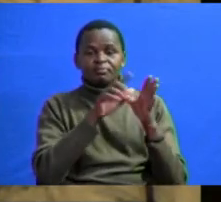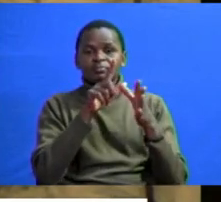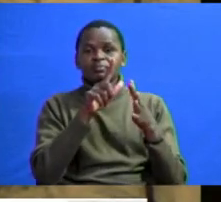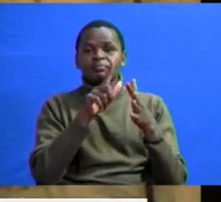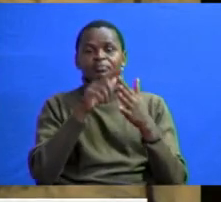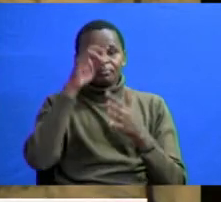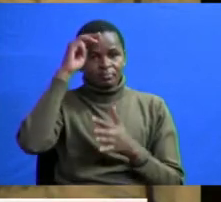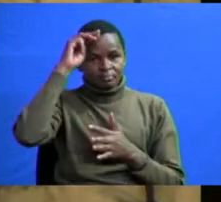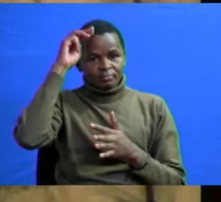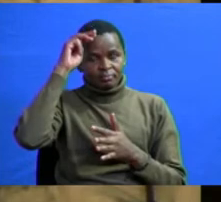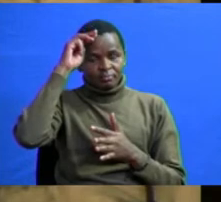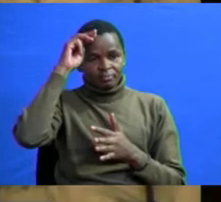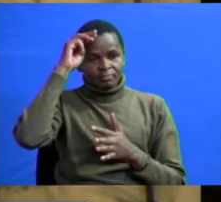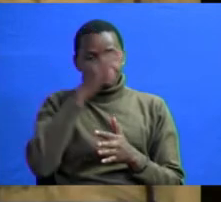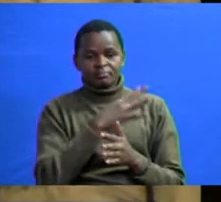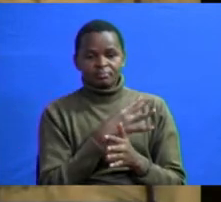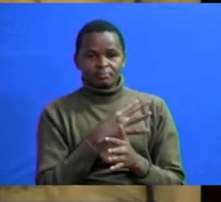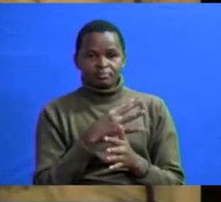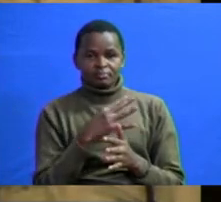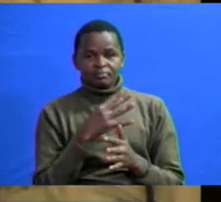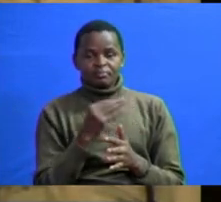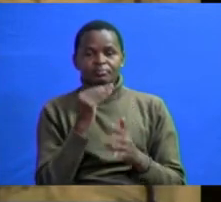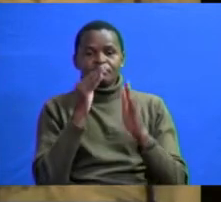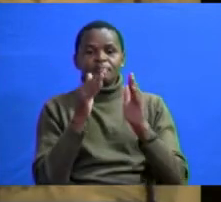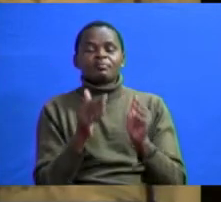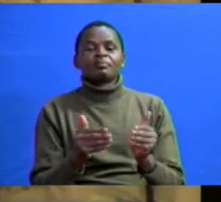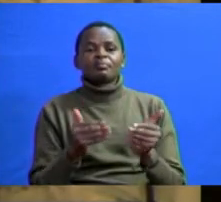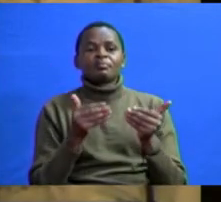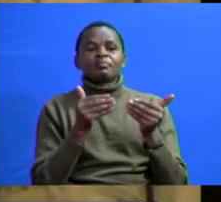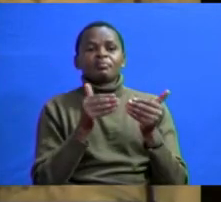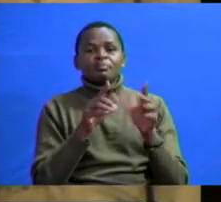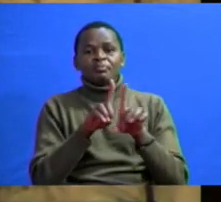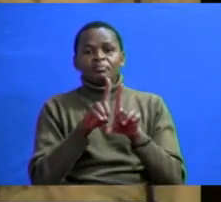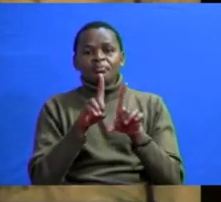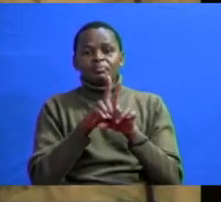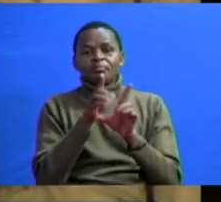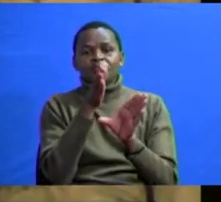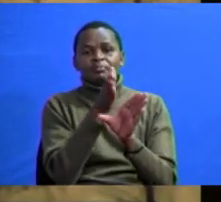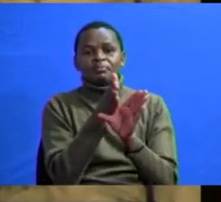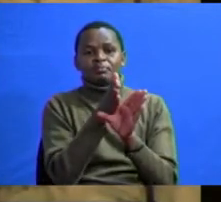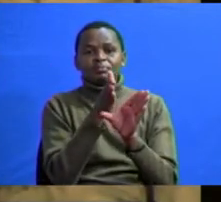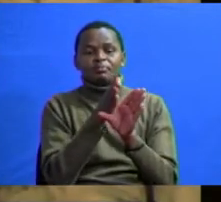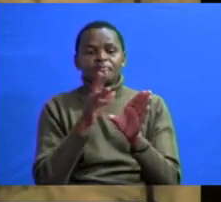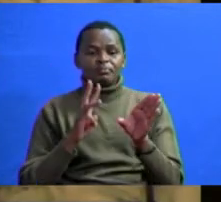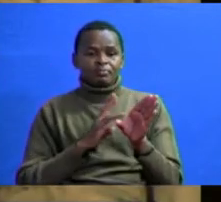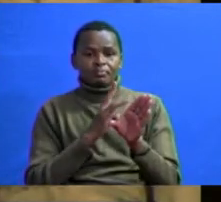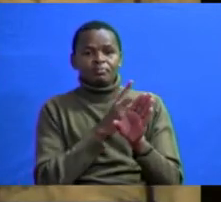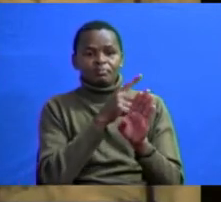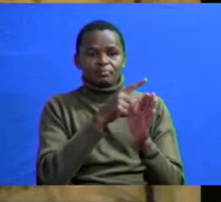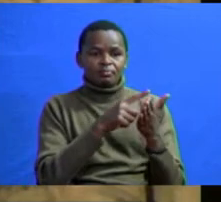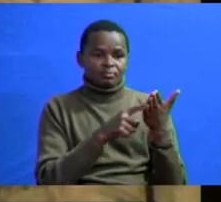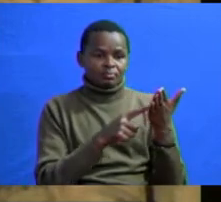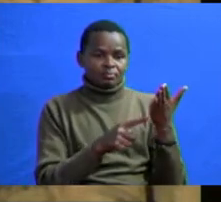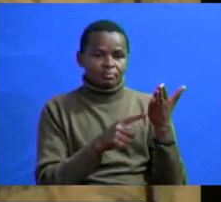mental illnesses, and they offer medication, whereas as a psychologist, we offer what we call